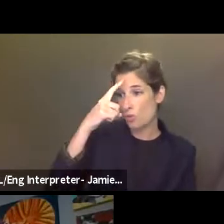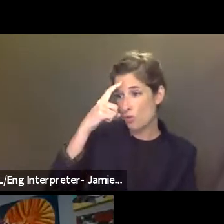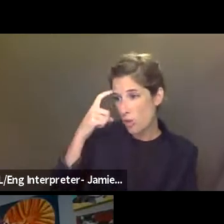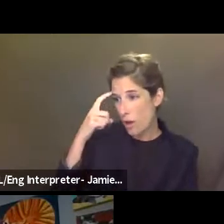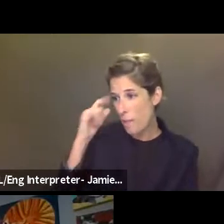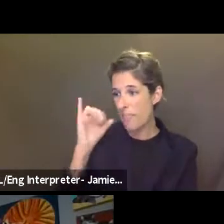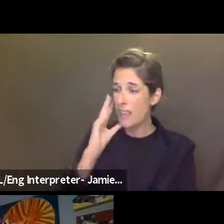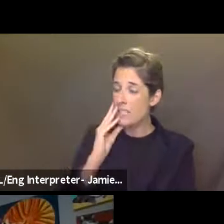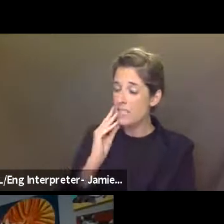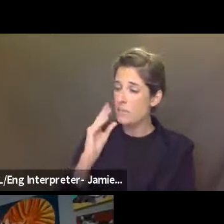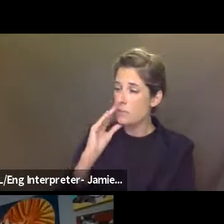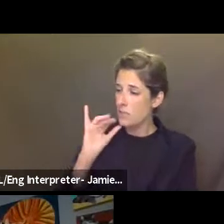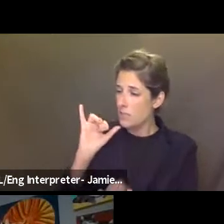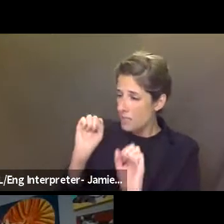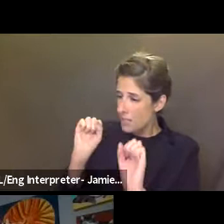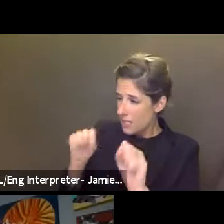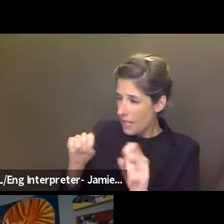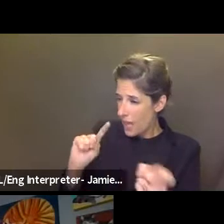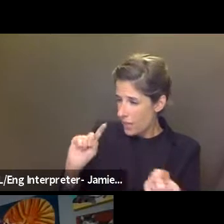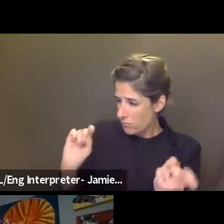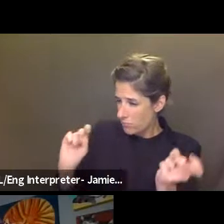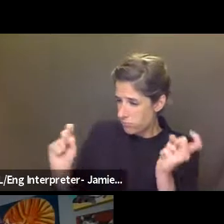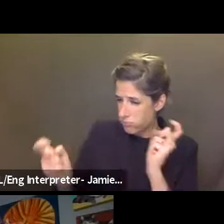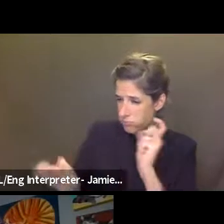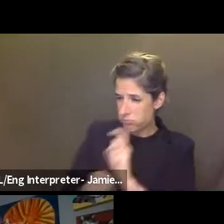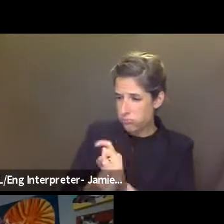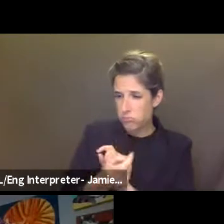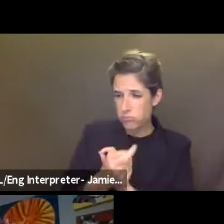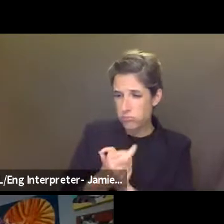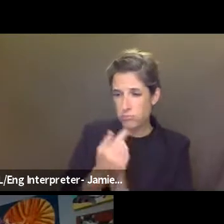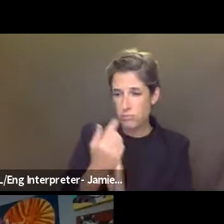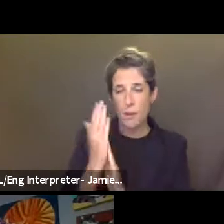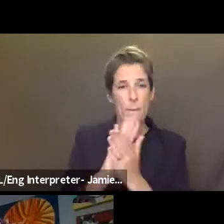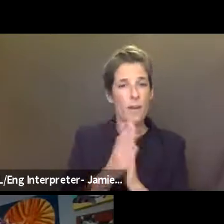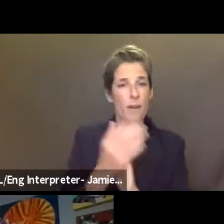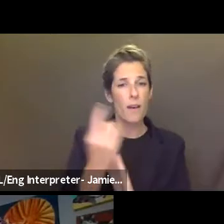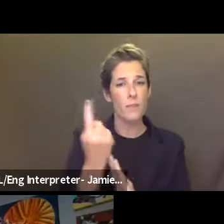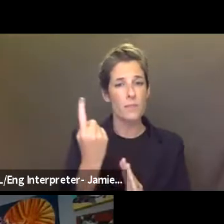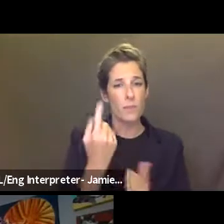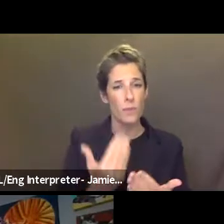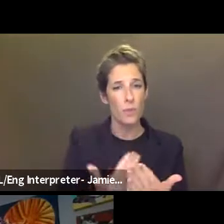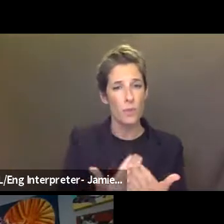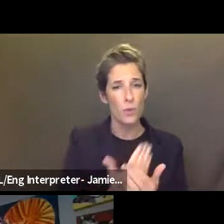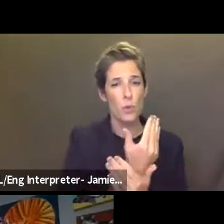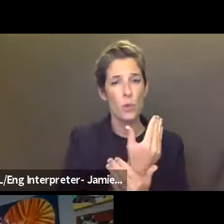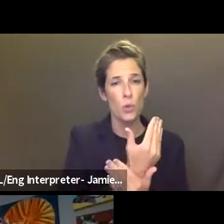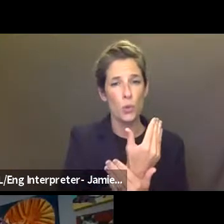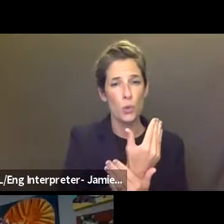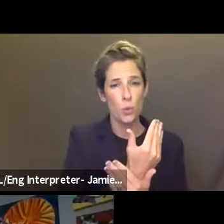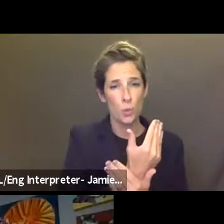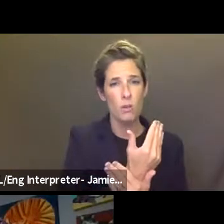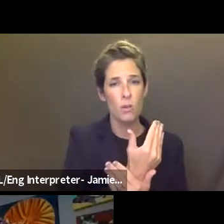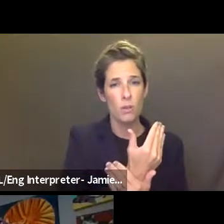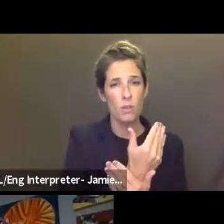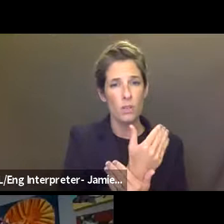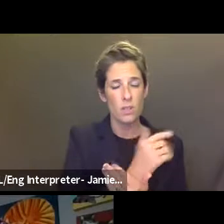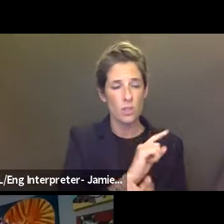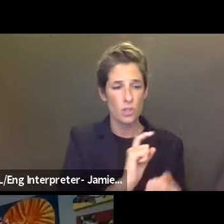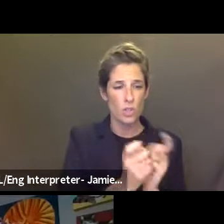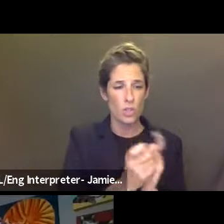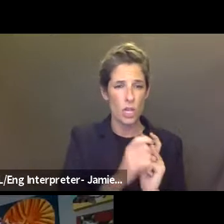that it's not what it was at the moment that you experienced it. Or if